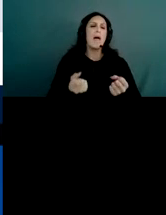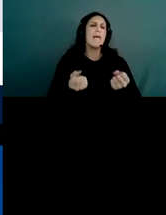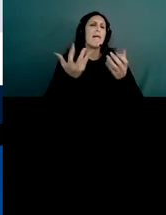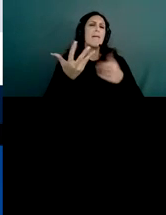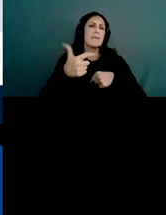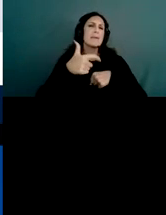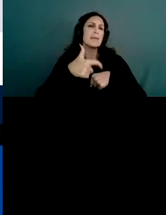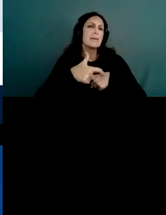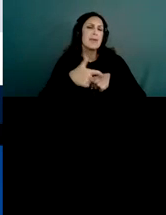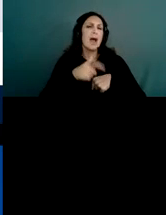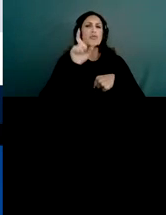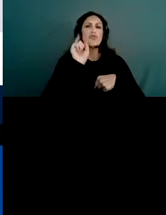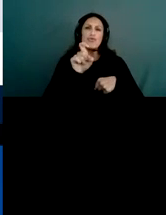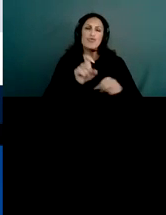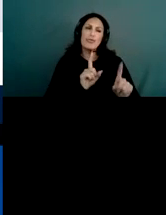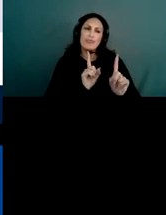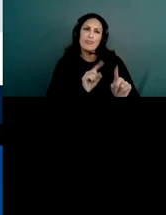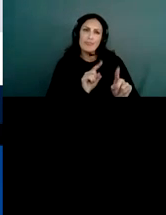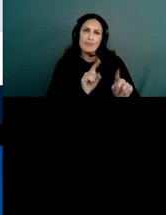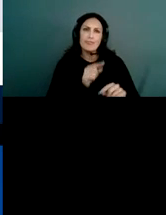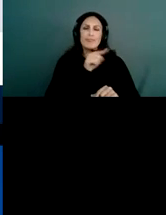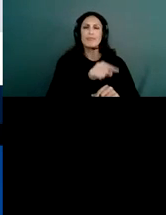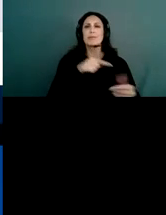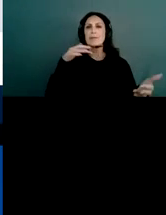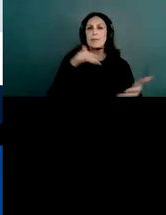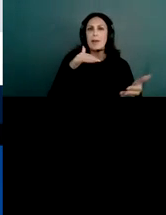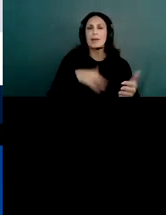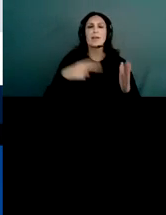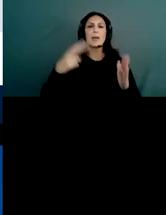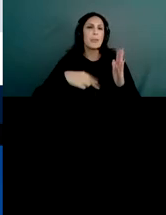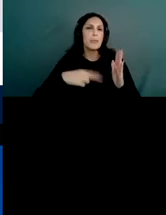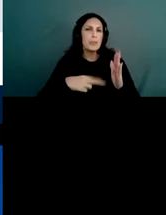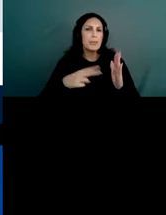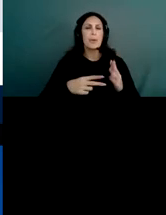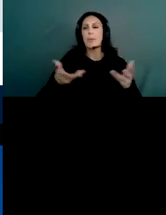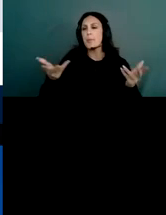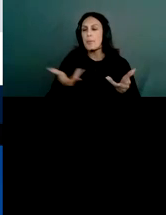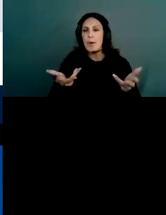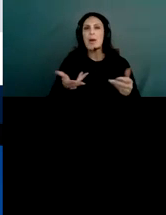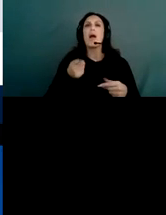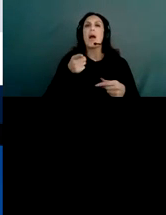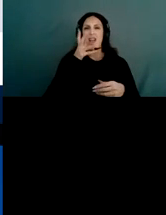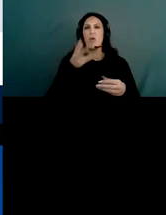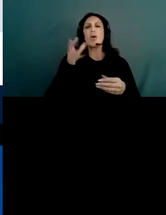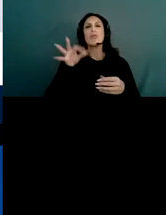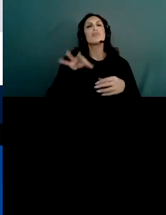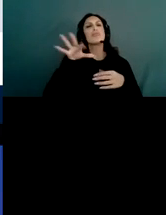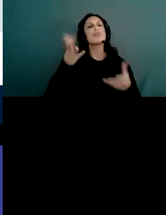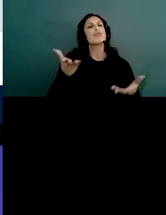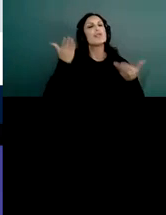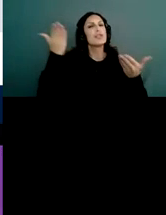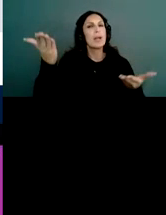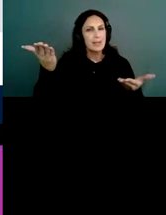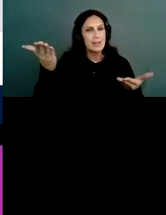section correspond to where students are. Students will be asked to spend more time if they are in lower levels and less time as